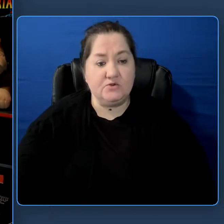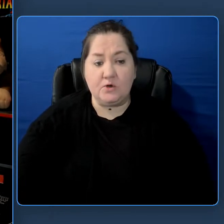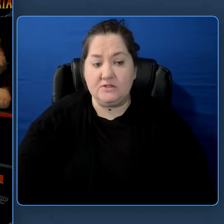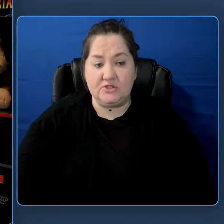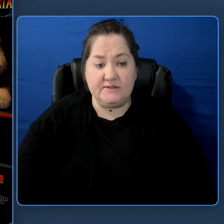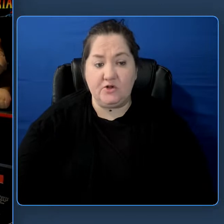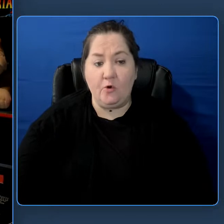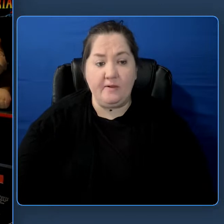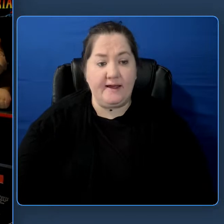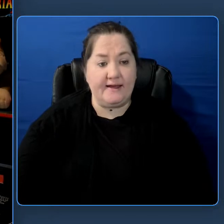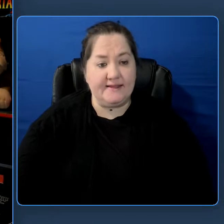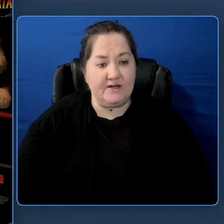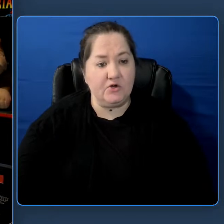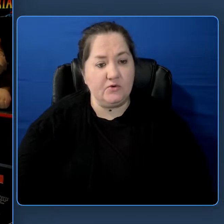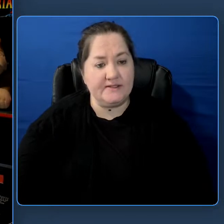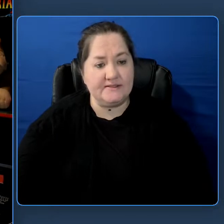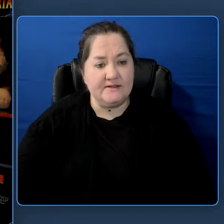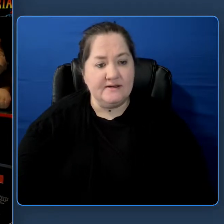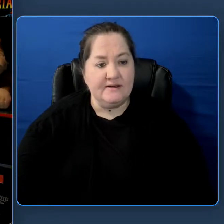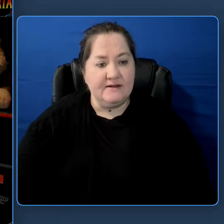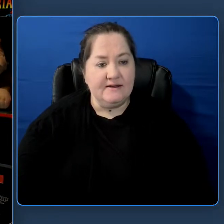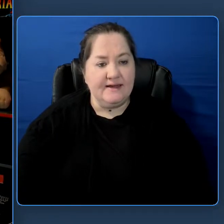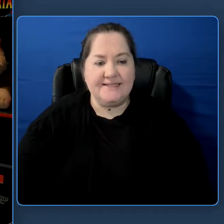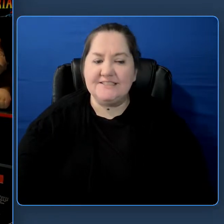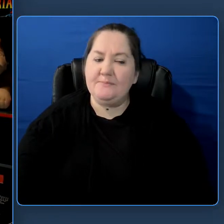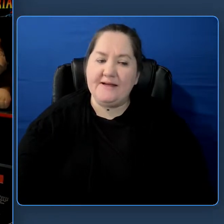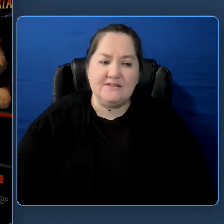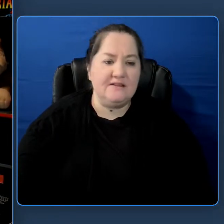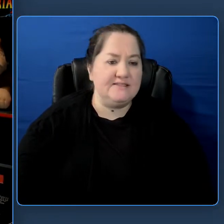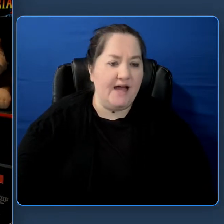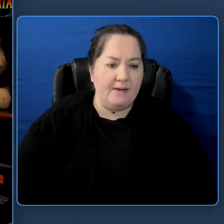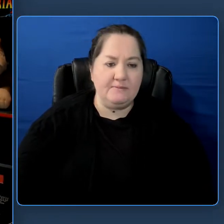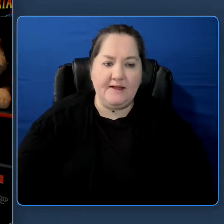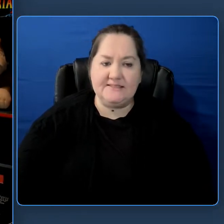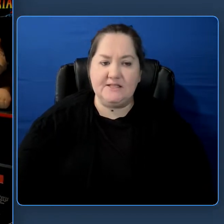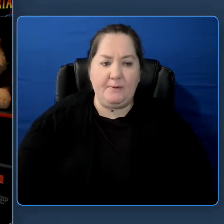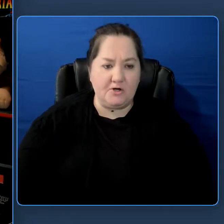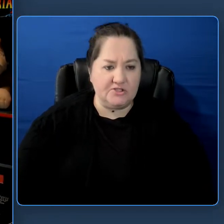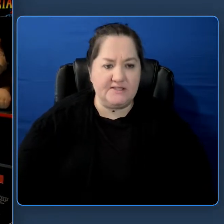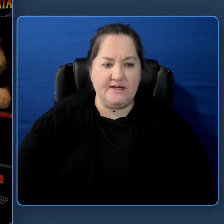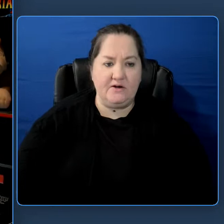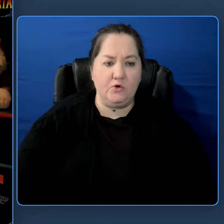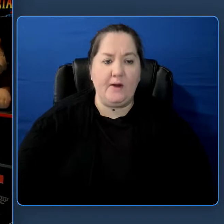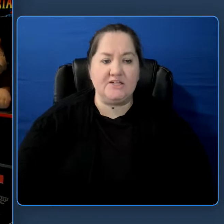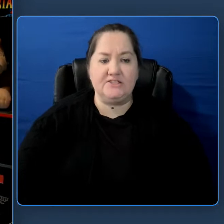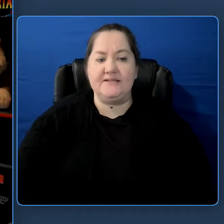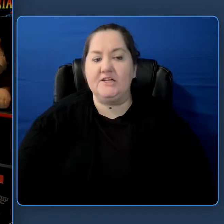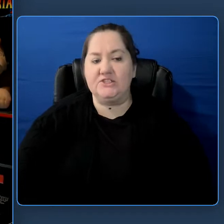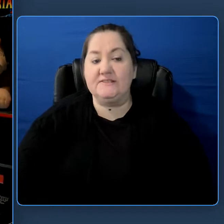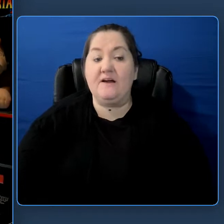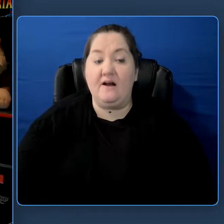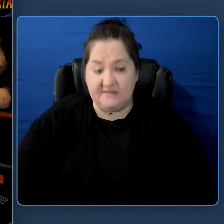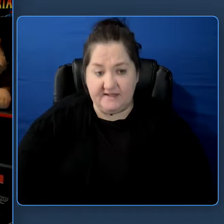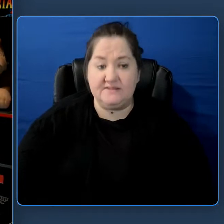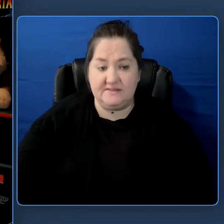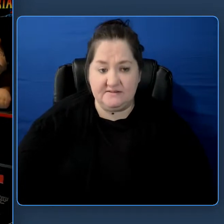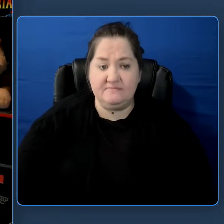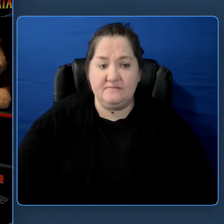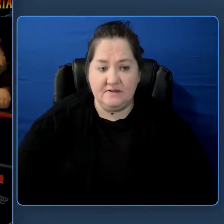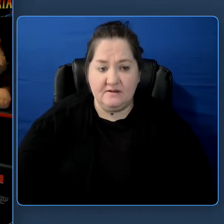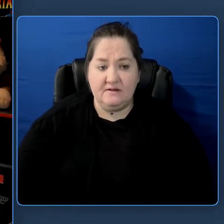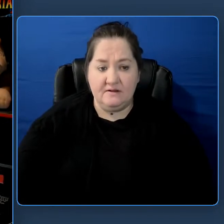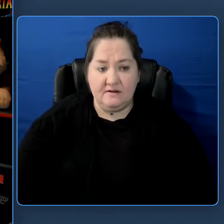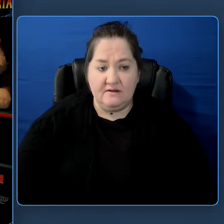And it's a huge world too. It's globally. I think it just depends on the time and place and the person and who actually touches the